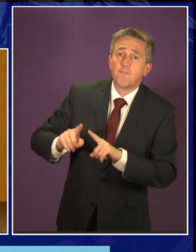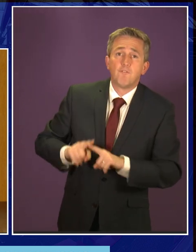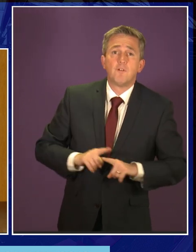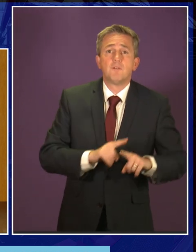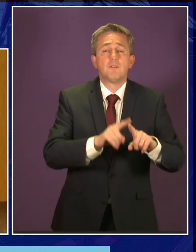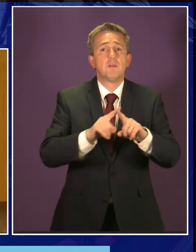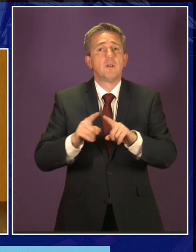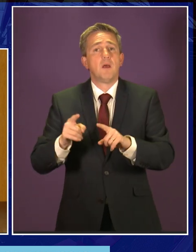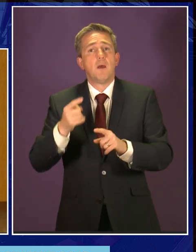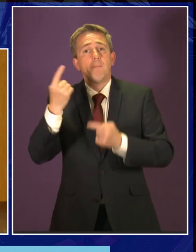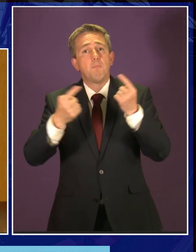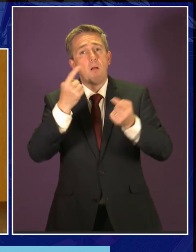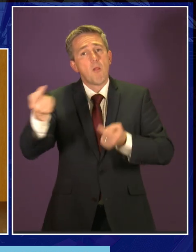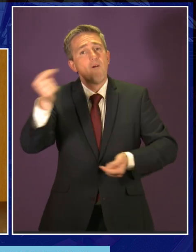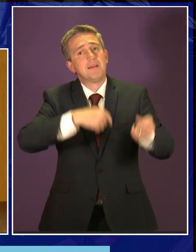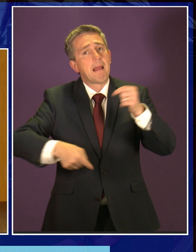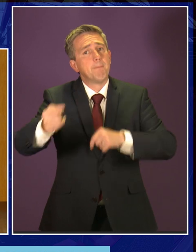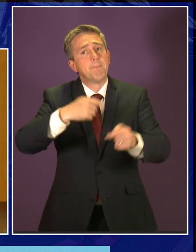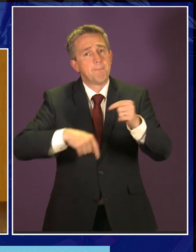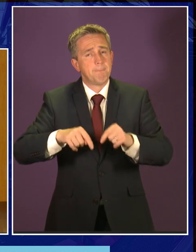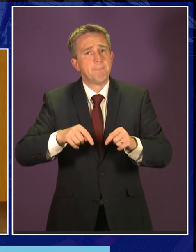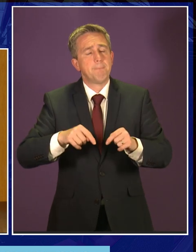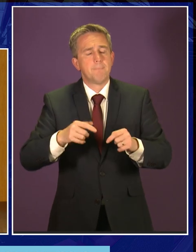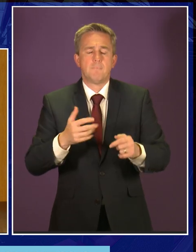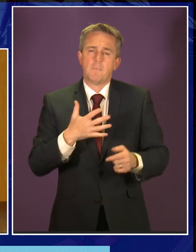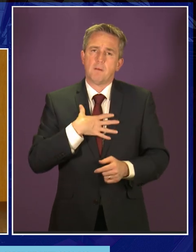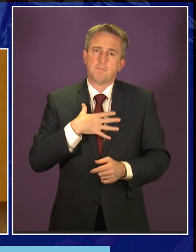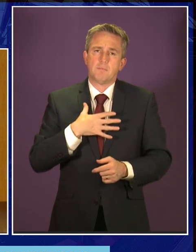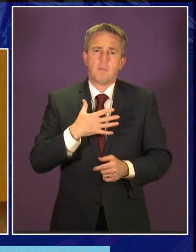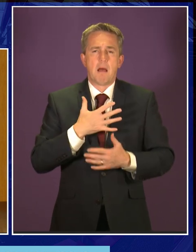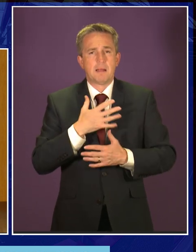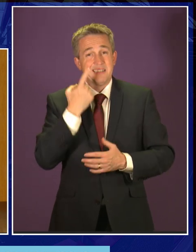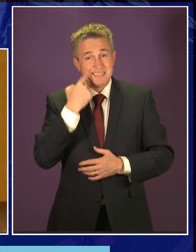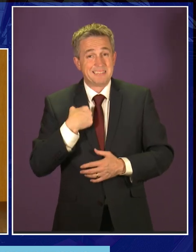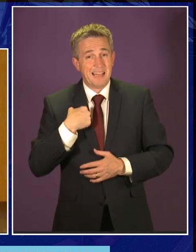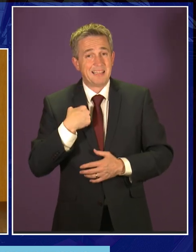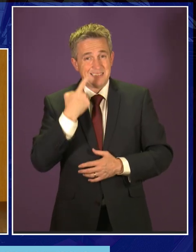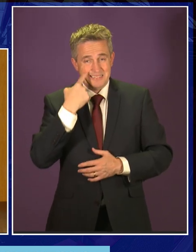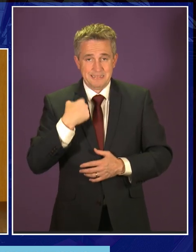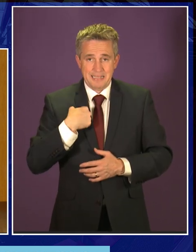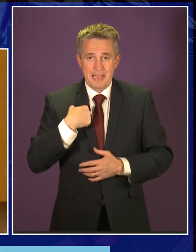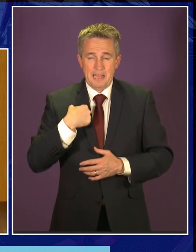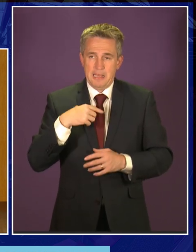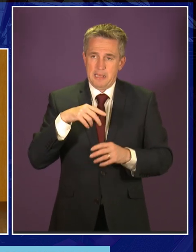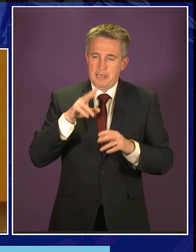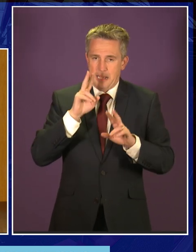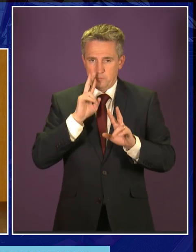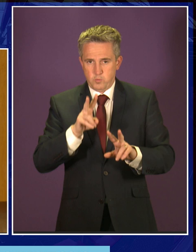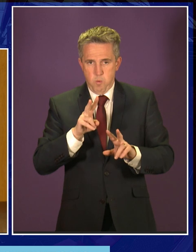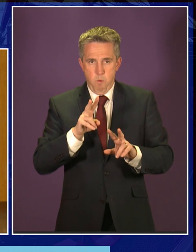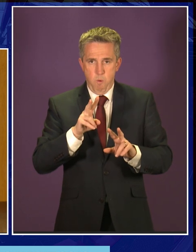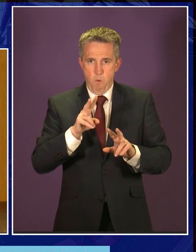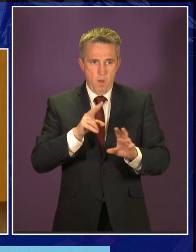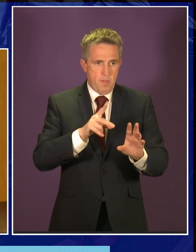shared ownership of this huge, important agenda. I loved to see yesterday the exchange and learning